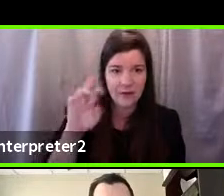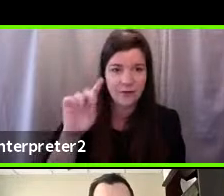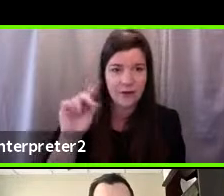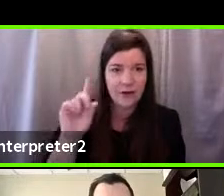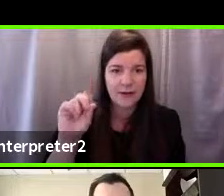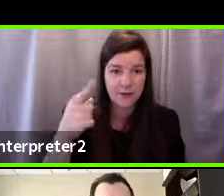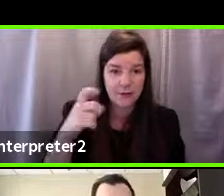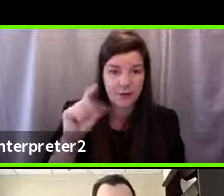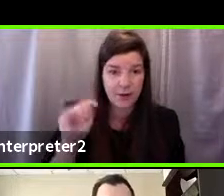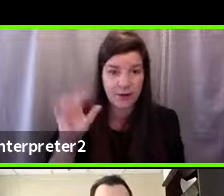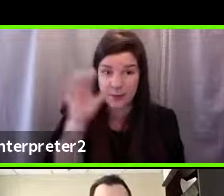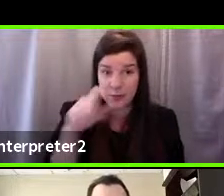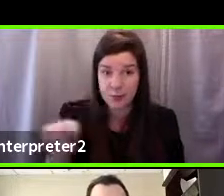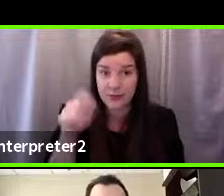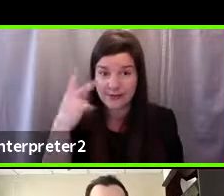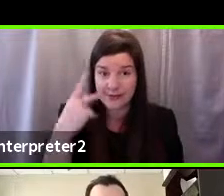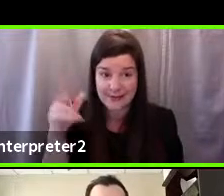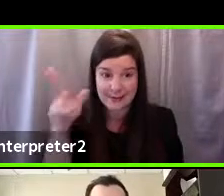me.